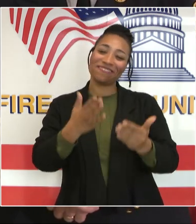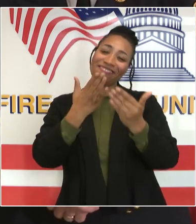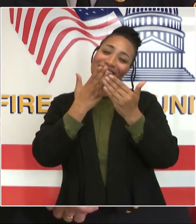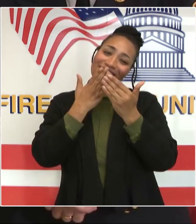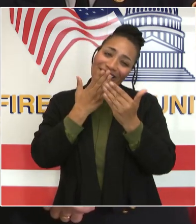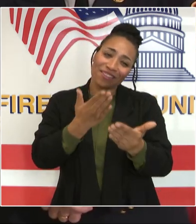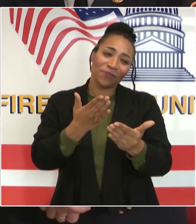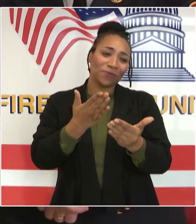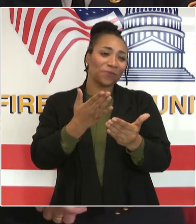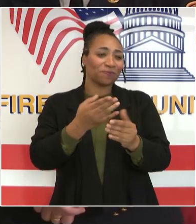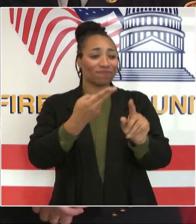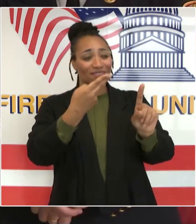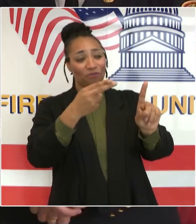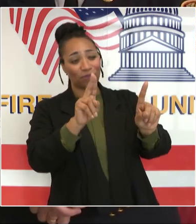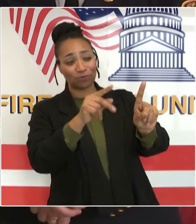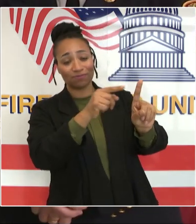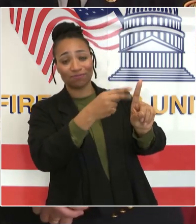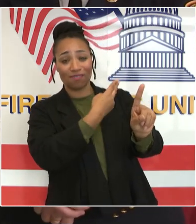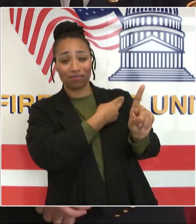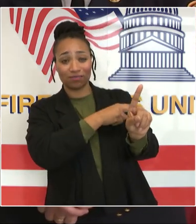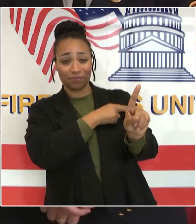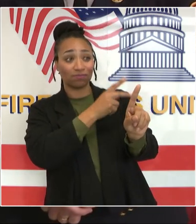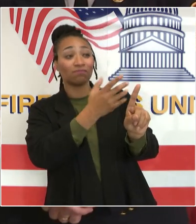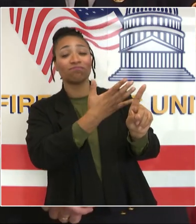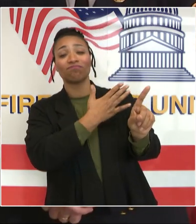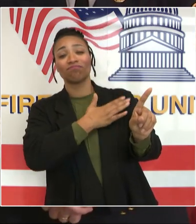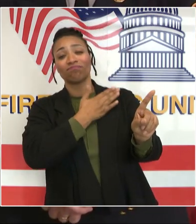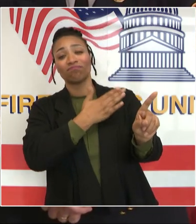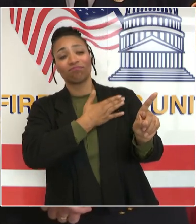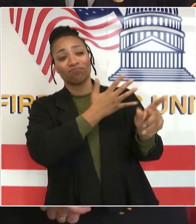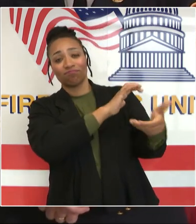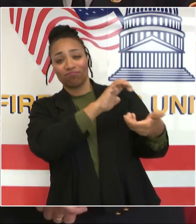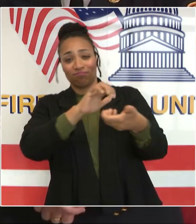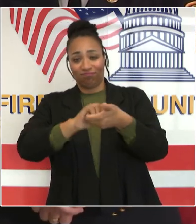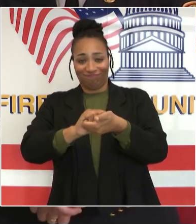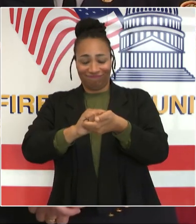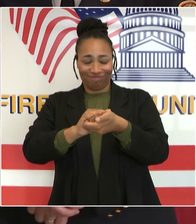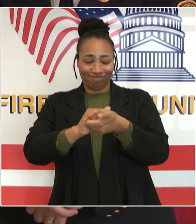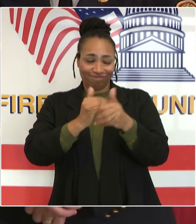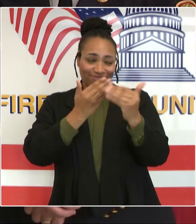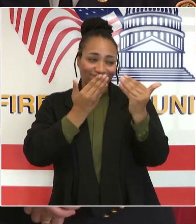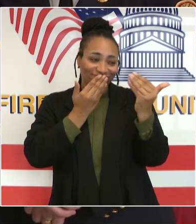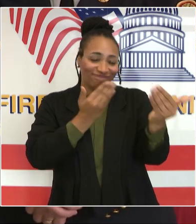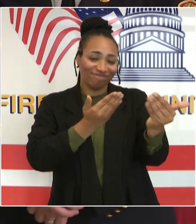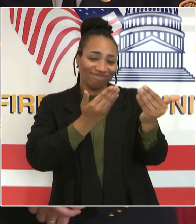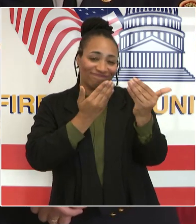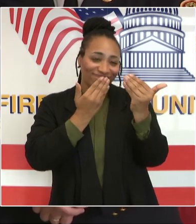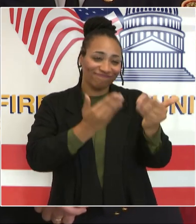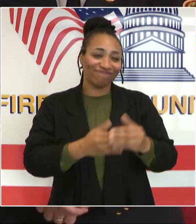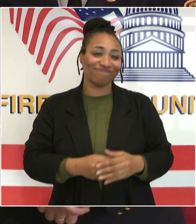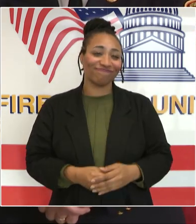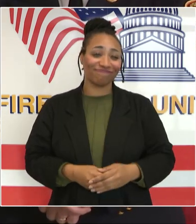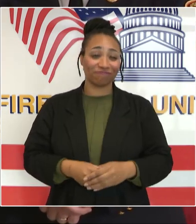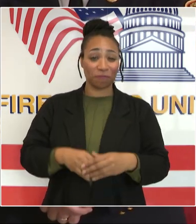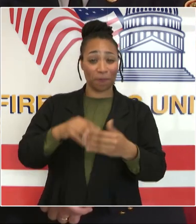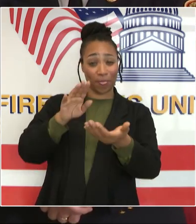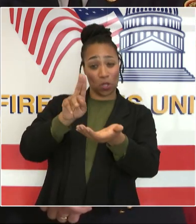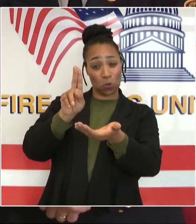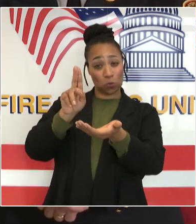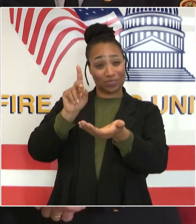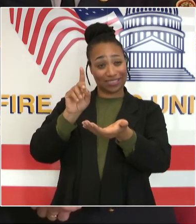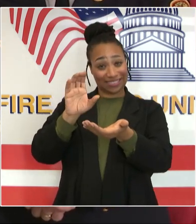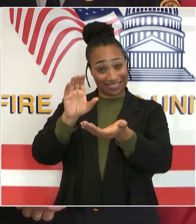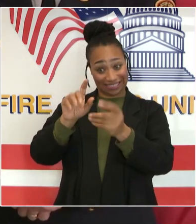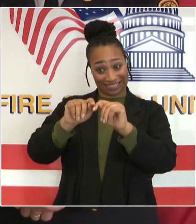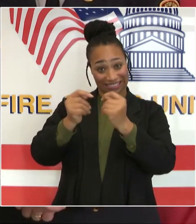vital program. Thank you to several members of the UDC team, including Vice President for Innovation and Transformation,